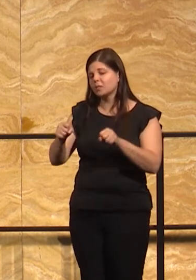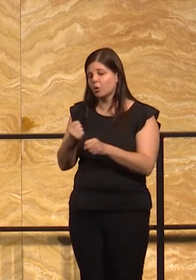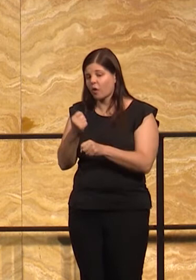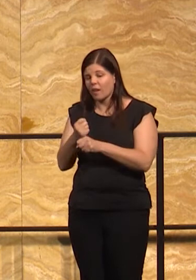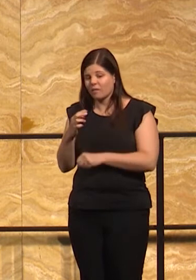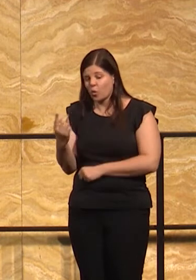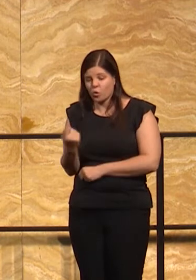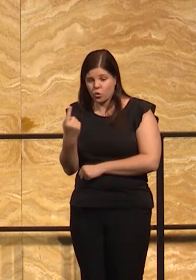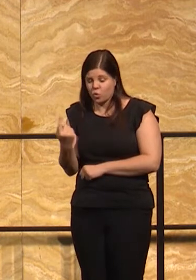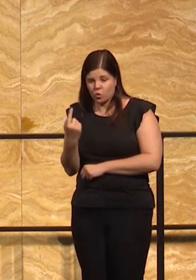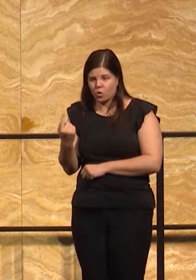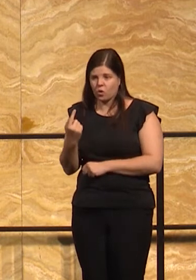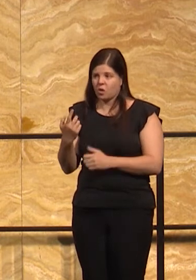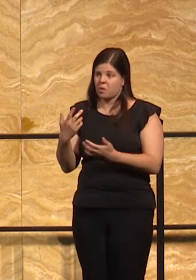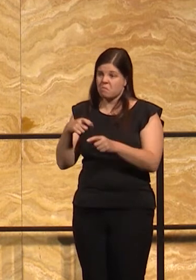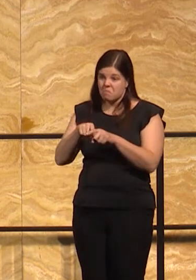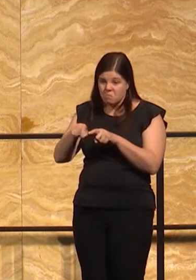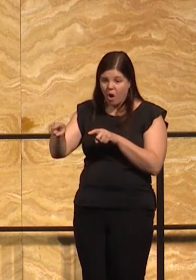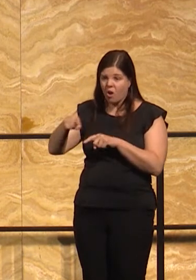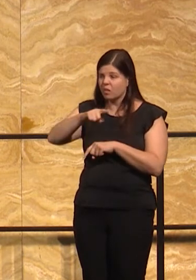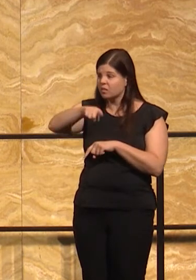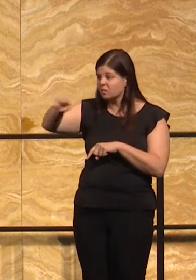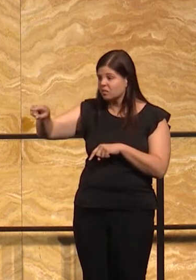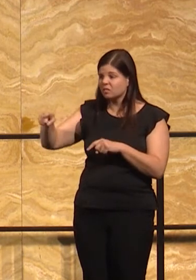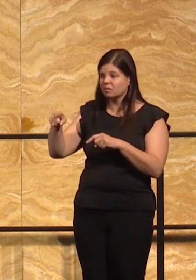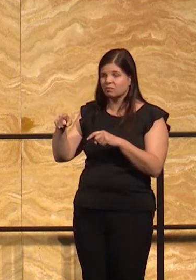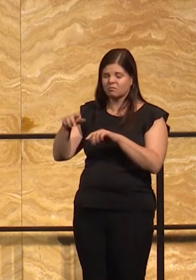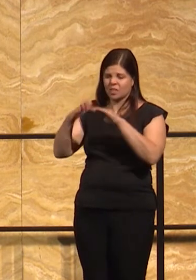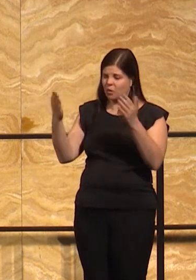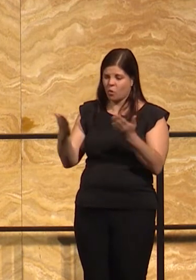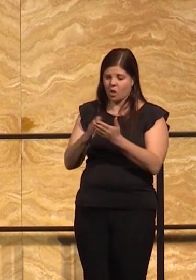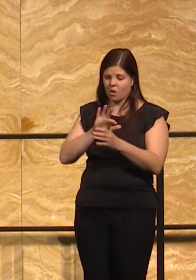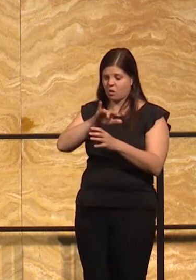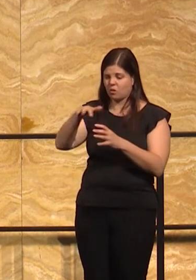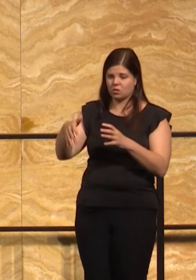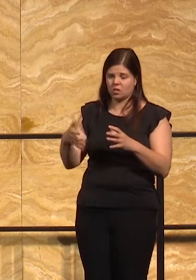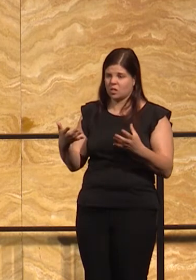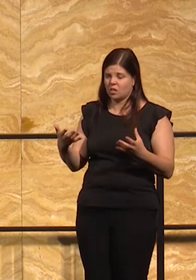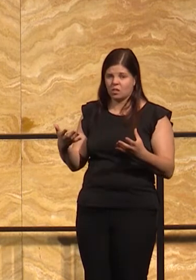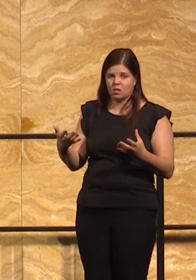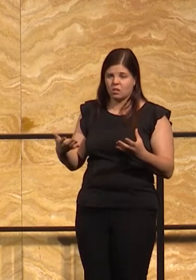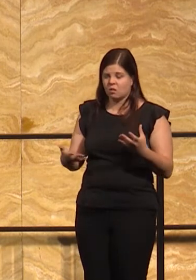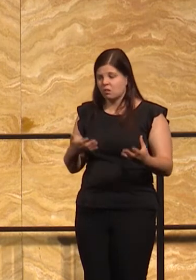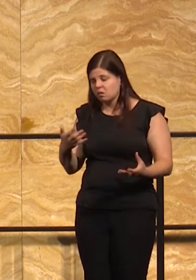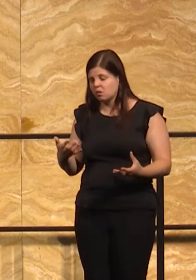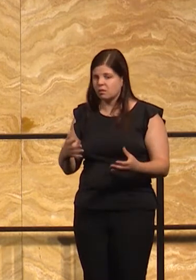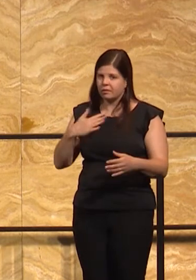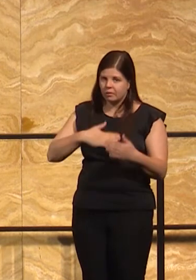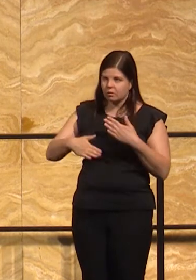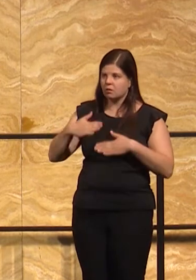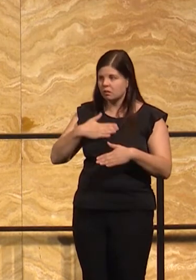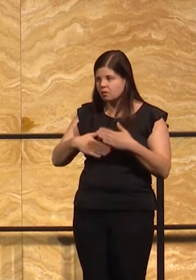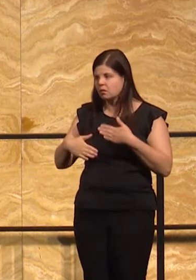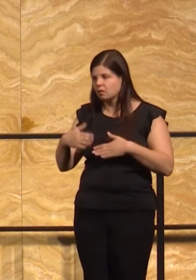bulk, if the vast majority of the population of the world is having to exist in spite of the system? So do you